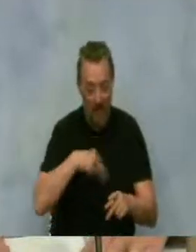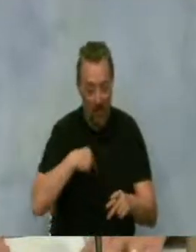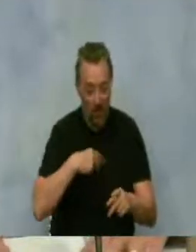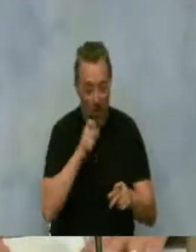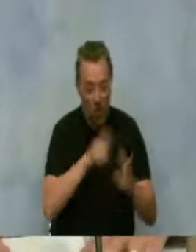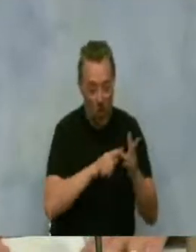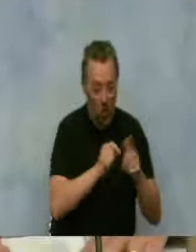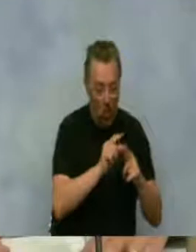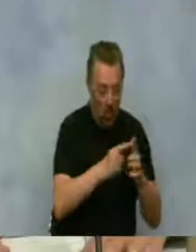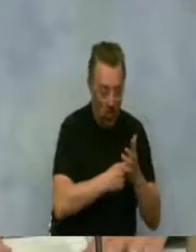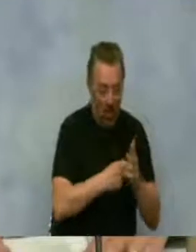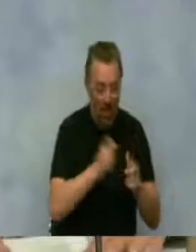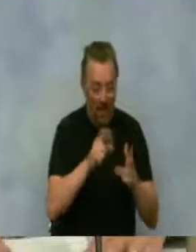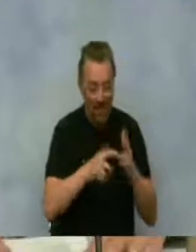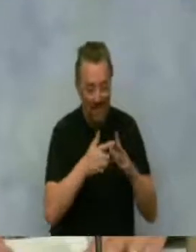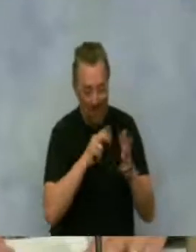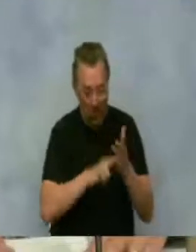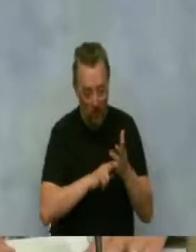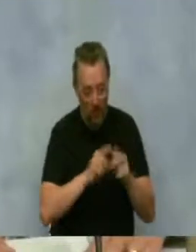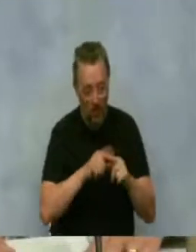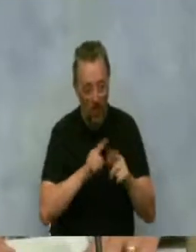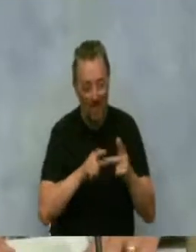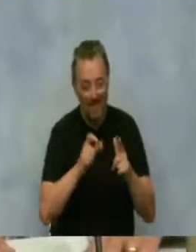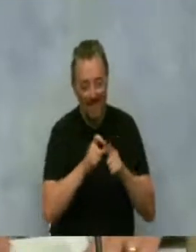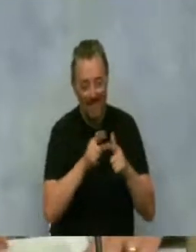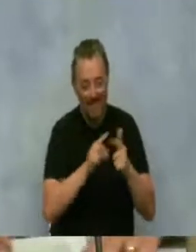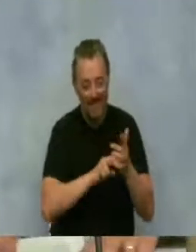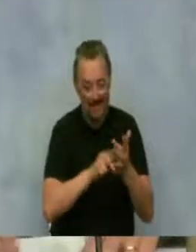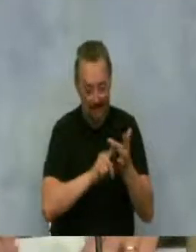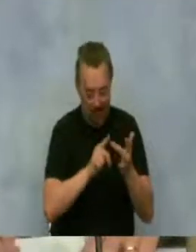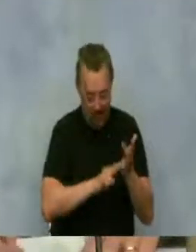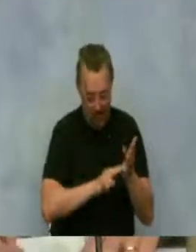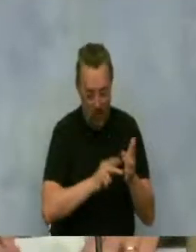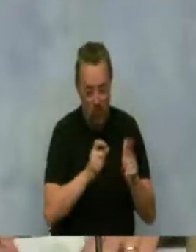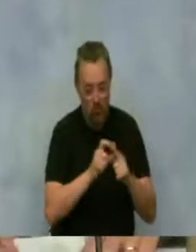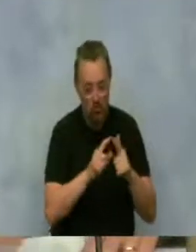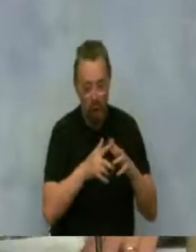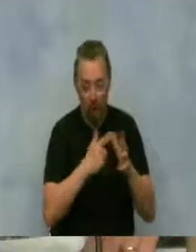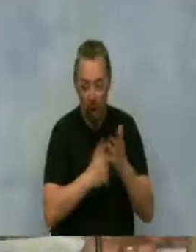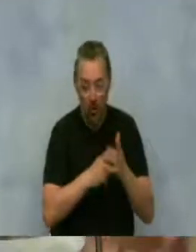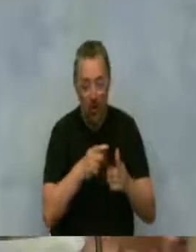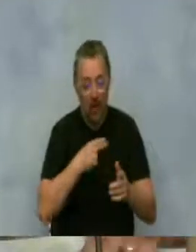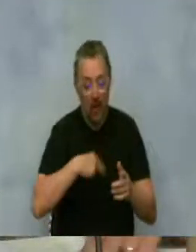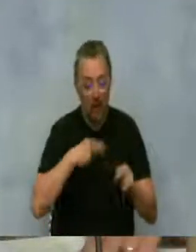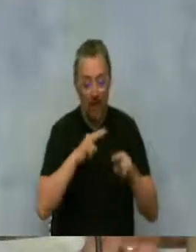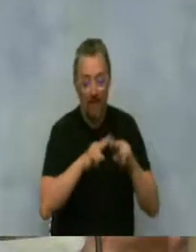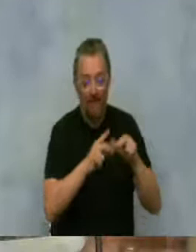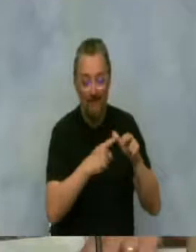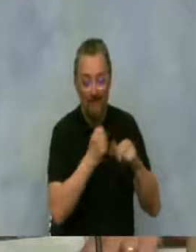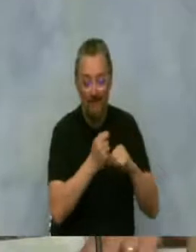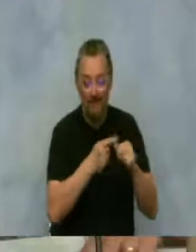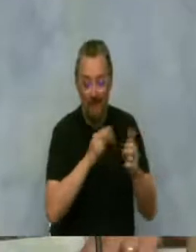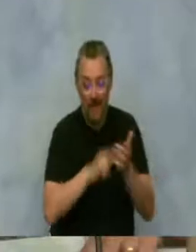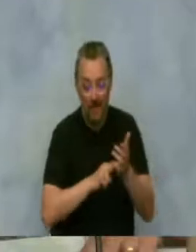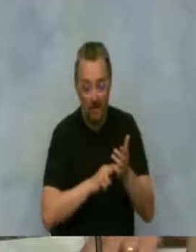Cooper, Councillors Cowan, Councillor Devlin, Councillor Dewar. Do we have Councillor Fagan?